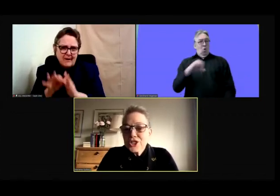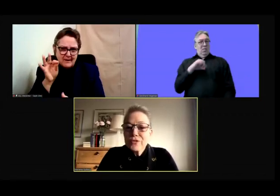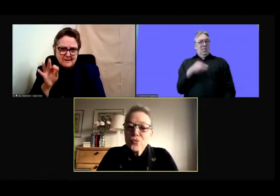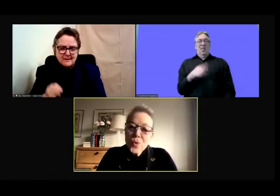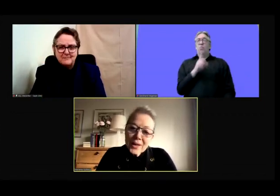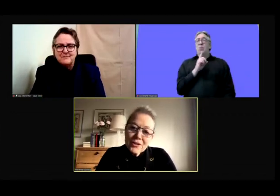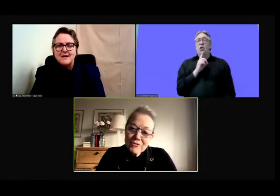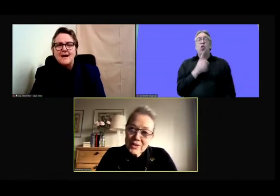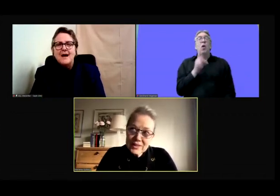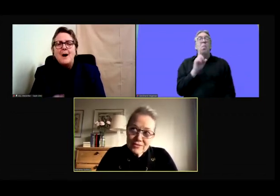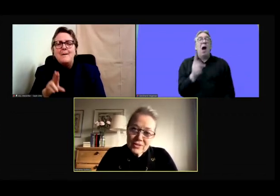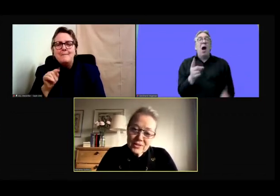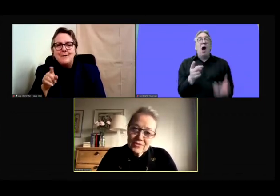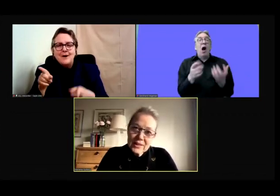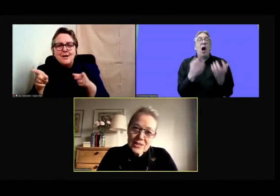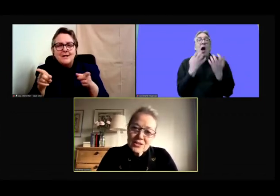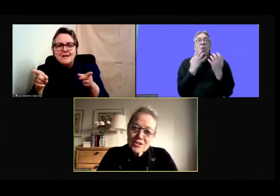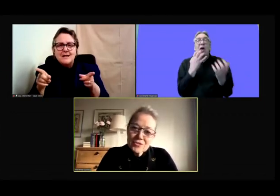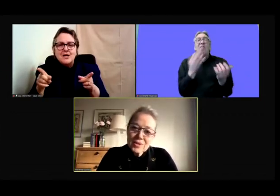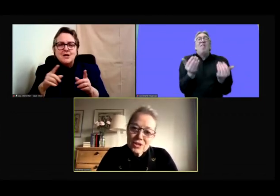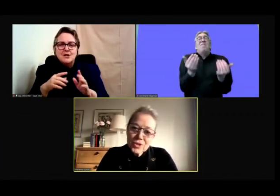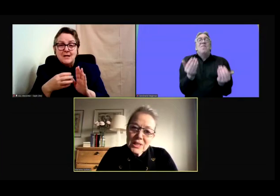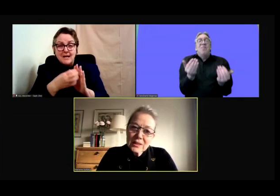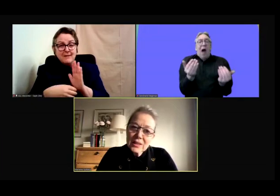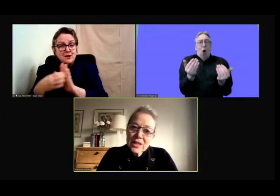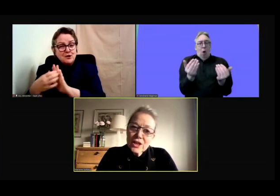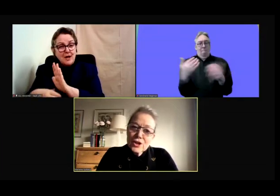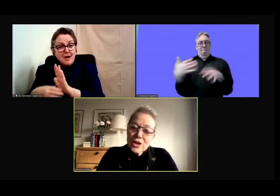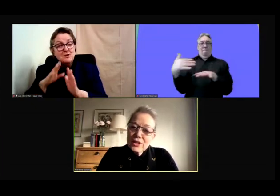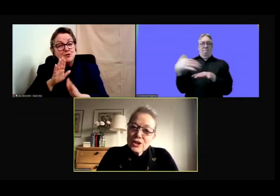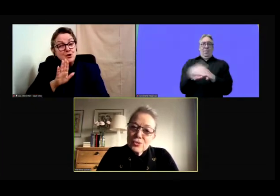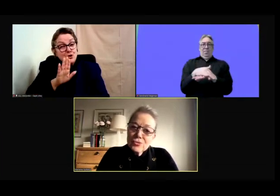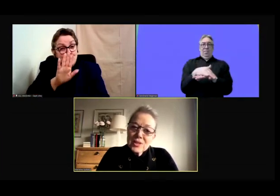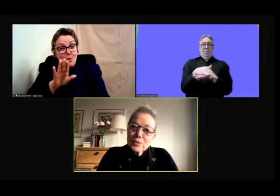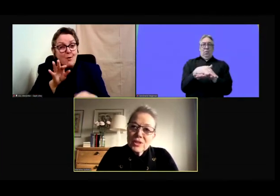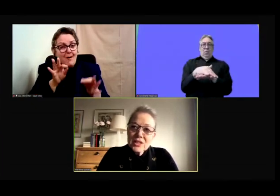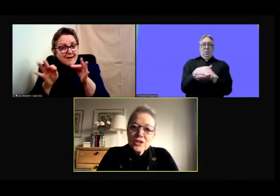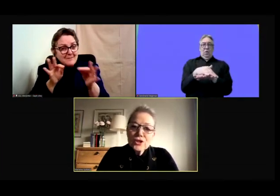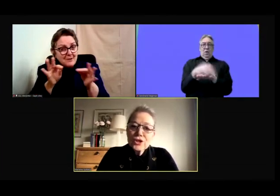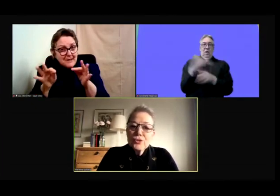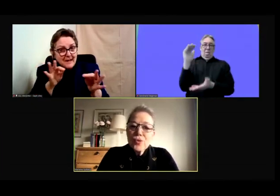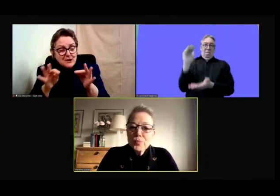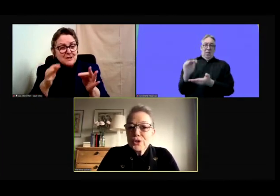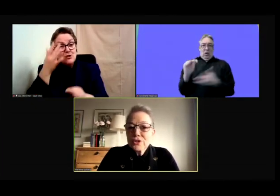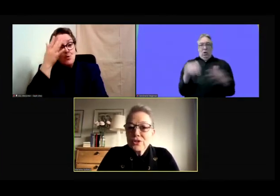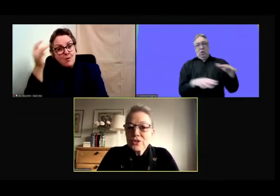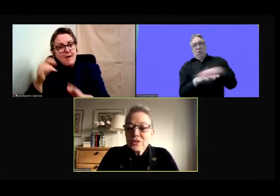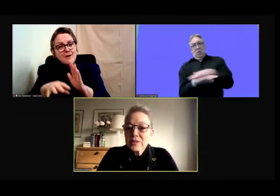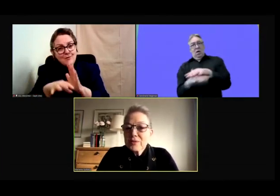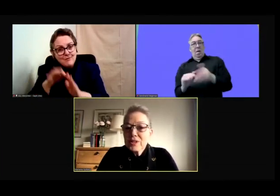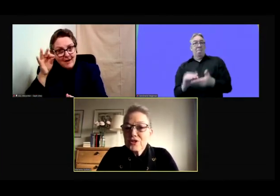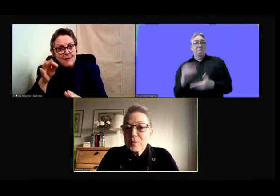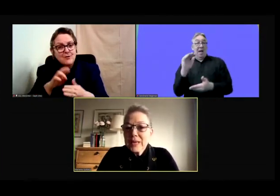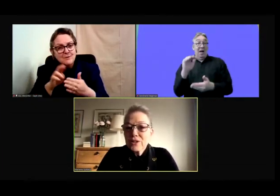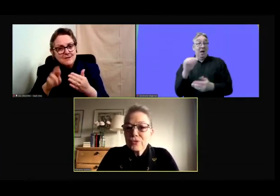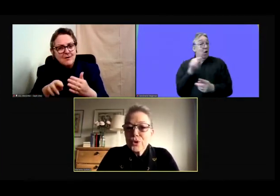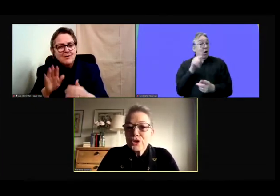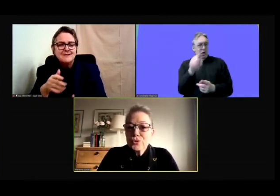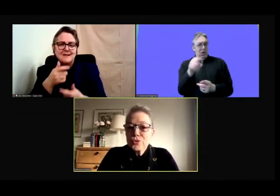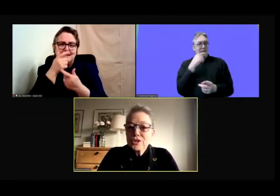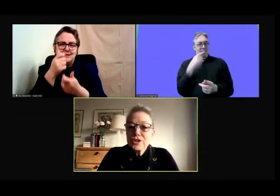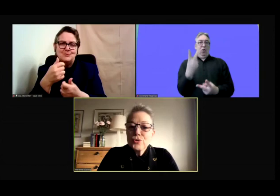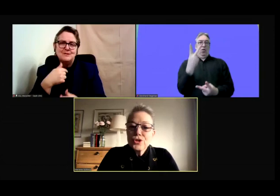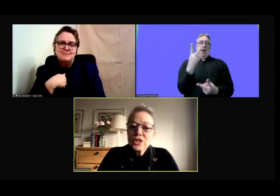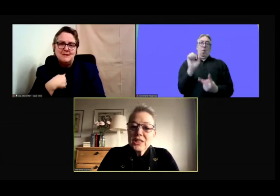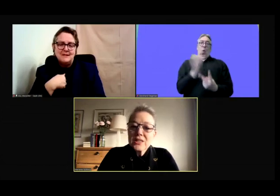the explanations for why you find different effects are interesting. And you seem to discuss two options. Now, in the domain